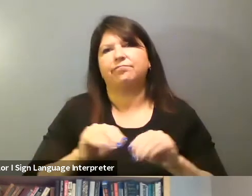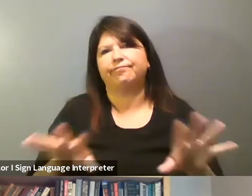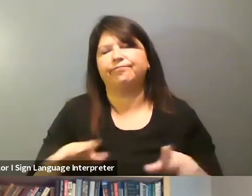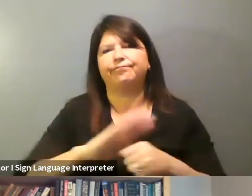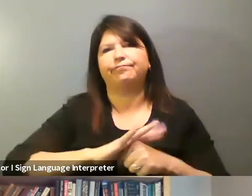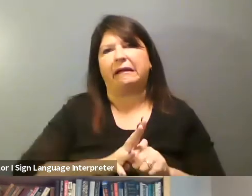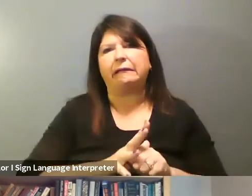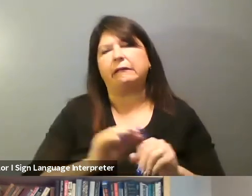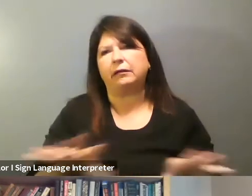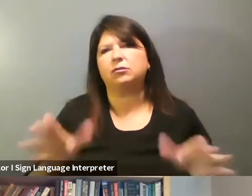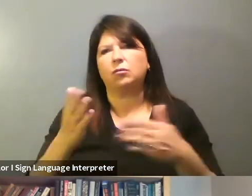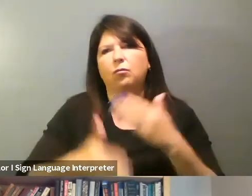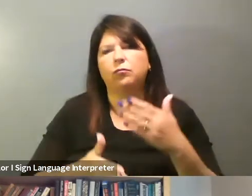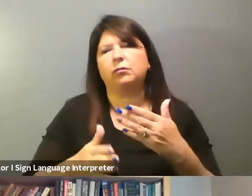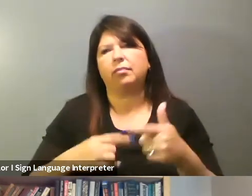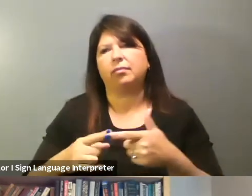And Cleo,